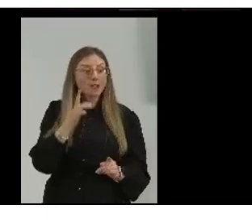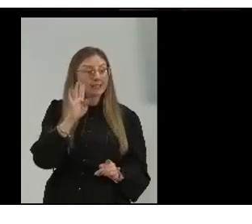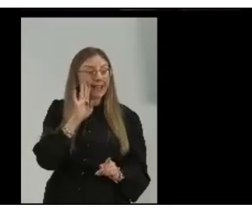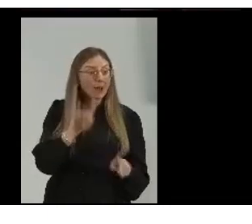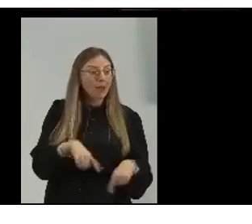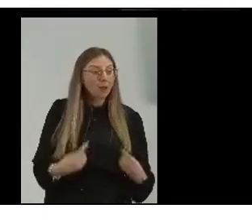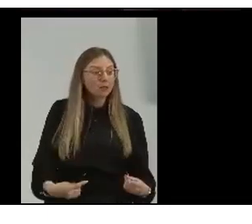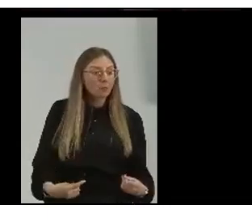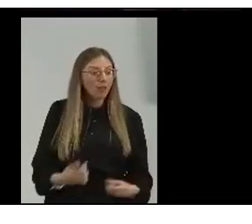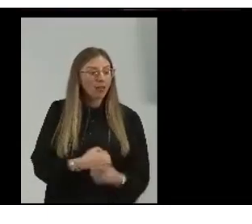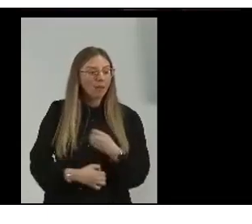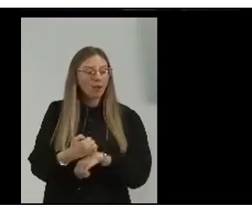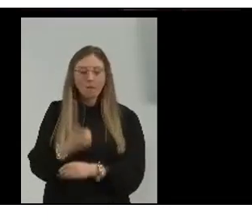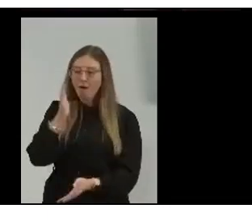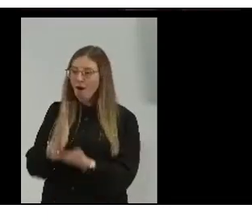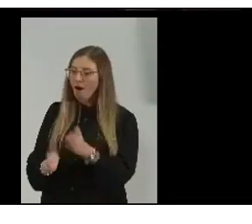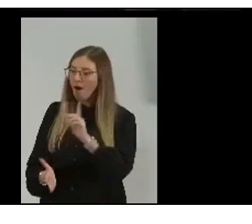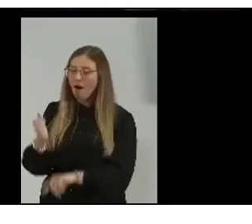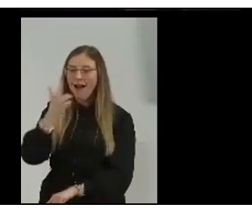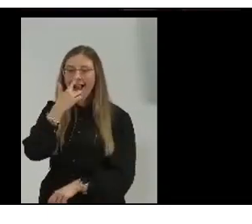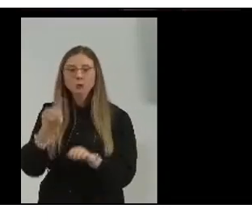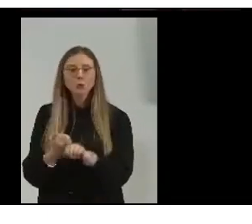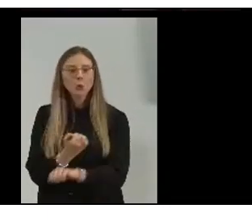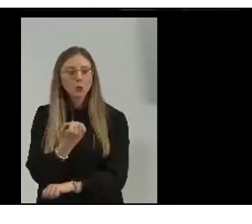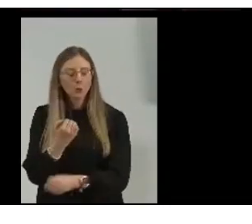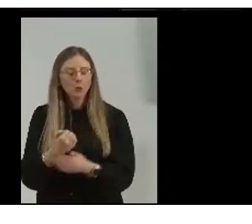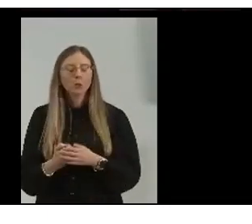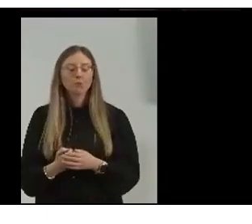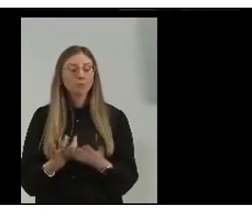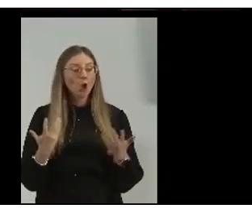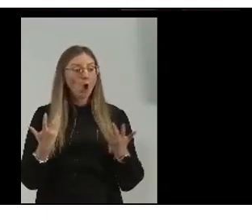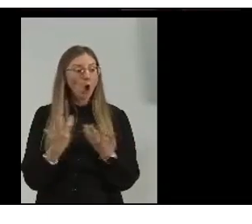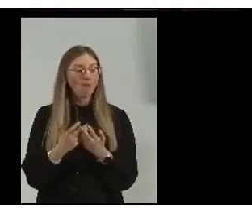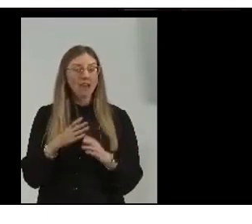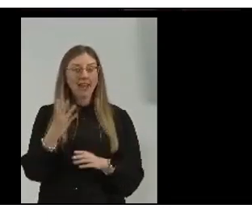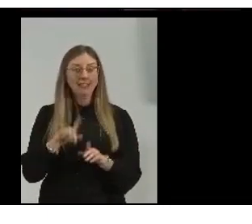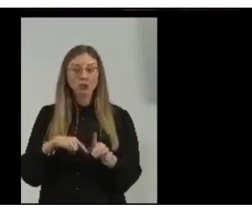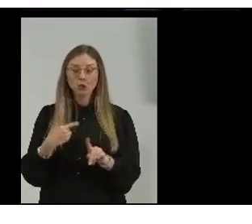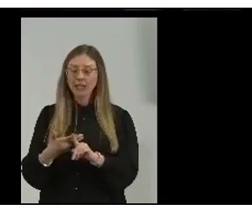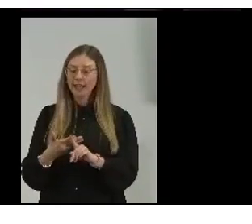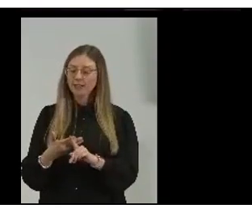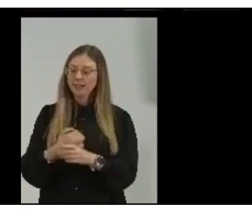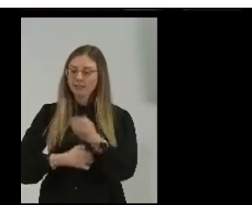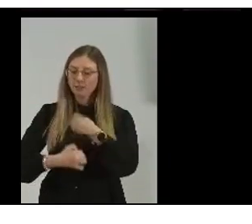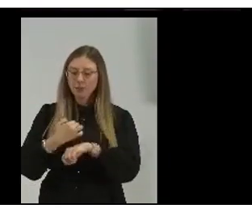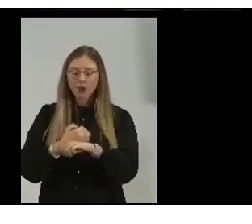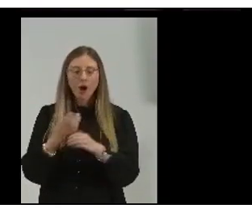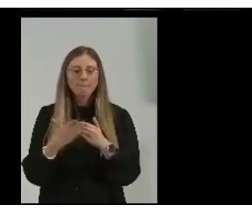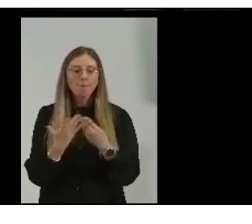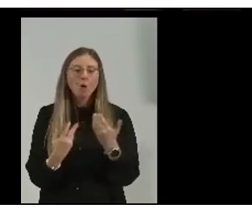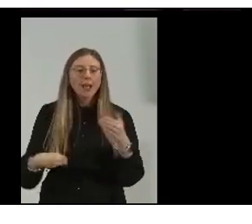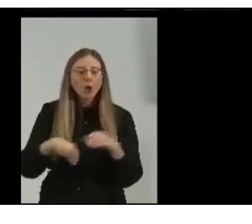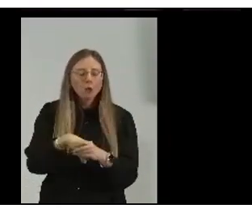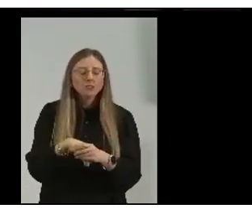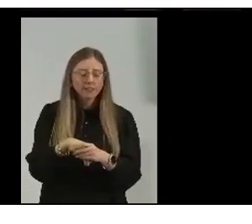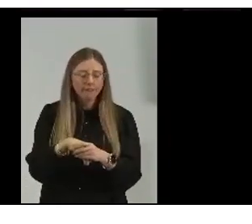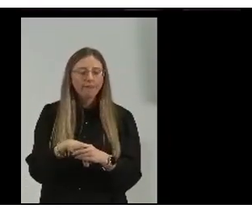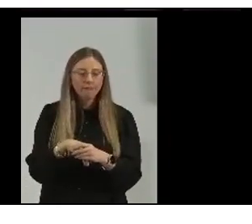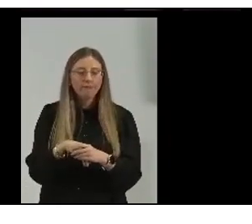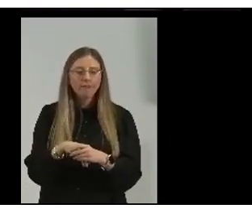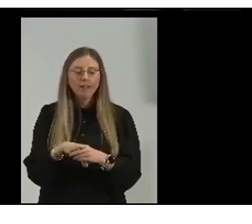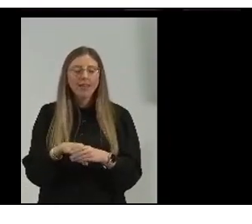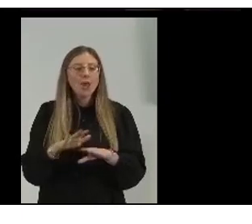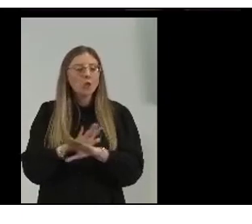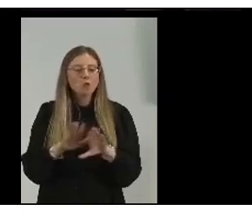possible. And after 19 years, we've seen how that has enabled to create a more inclusive narrative, focusing in the potential and